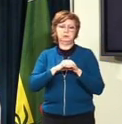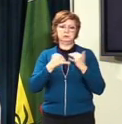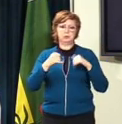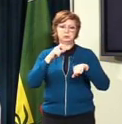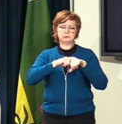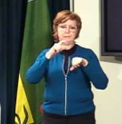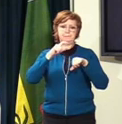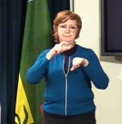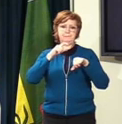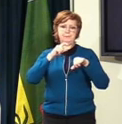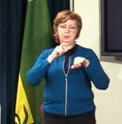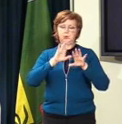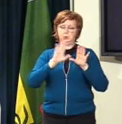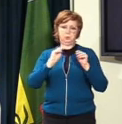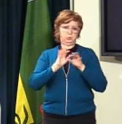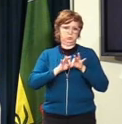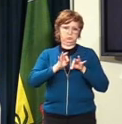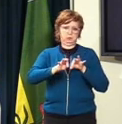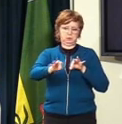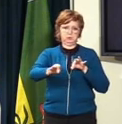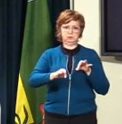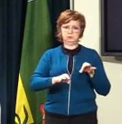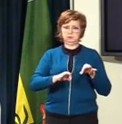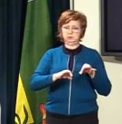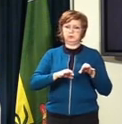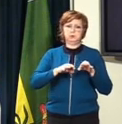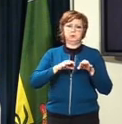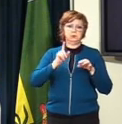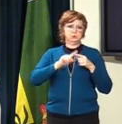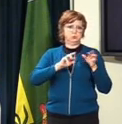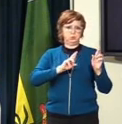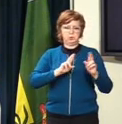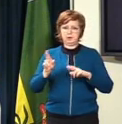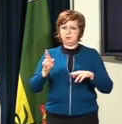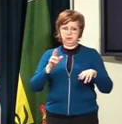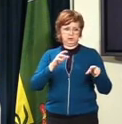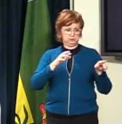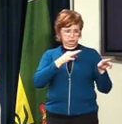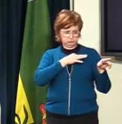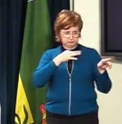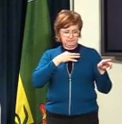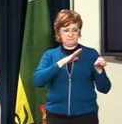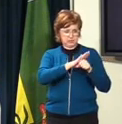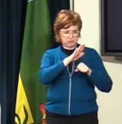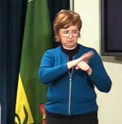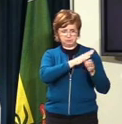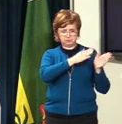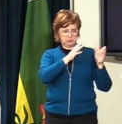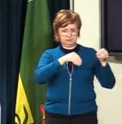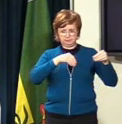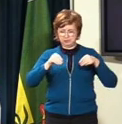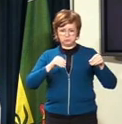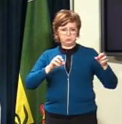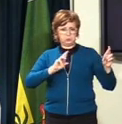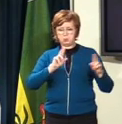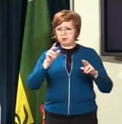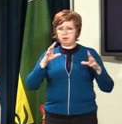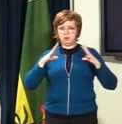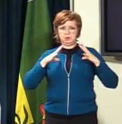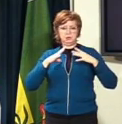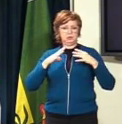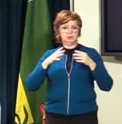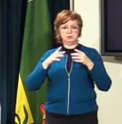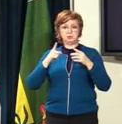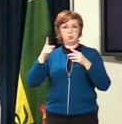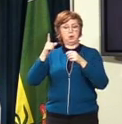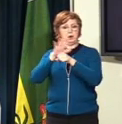their response, both on the offensive and defensive strategy, but to build a labor pool that gives us more flexibility to deal with outbreaks that we can't